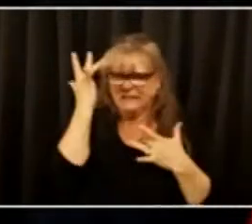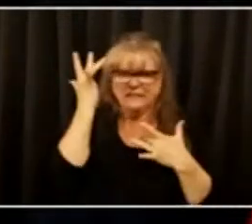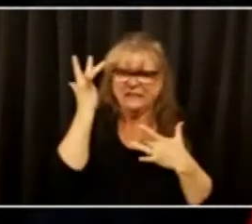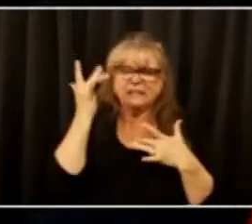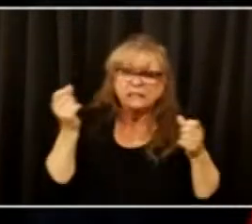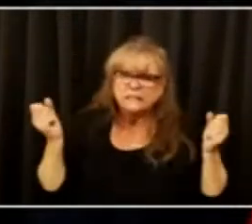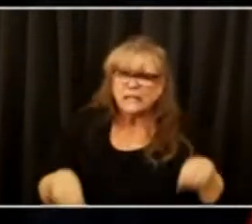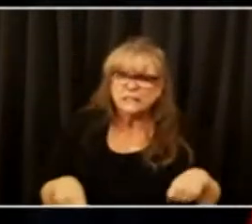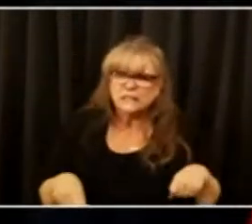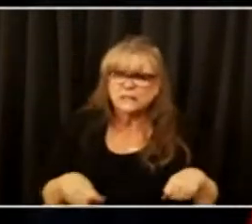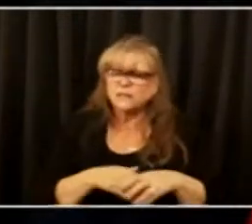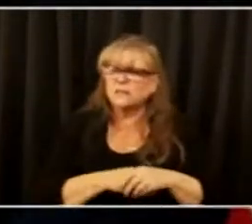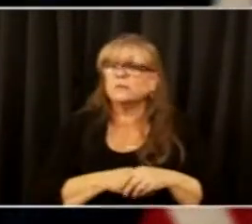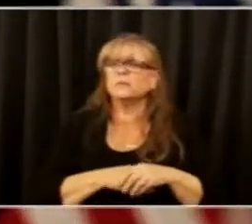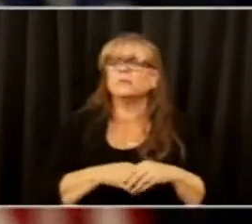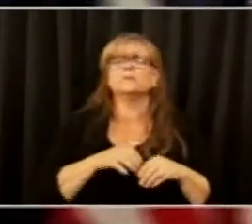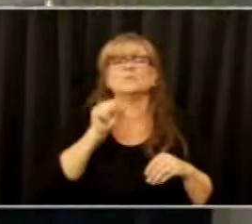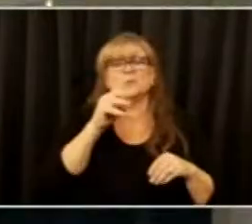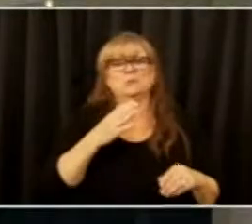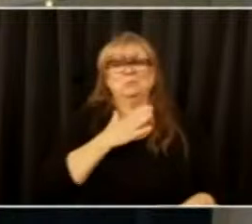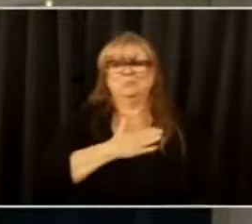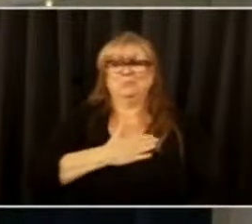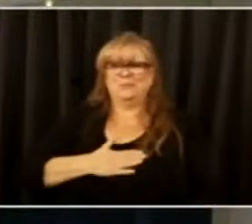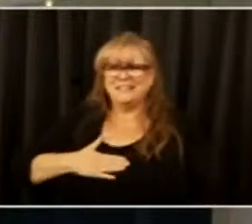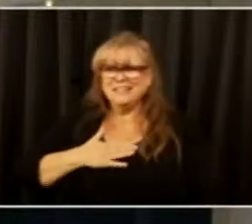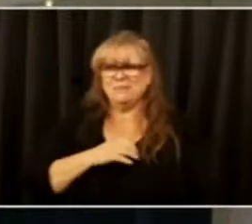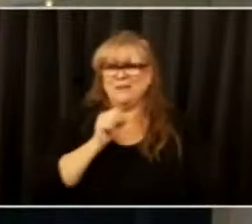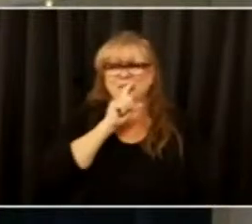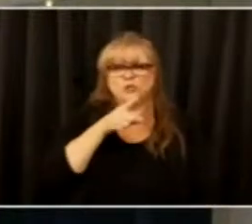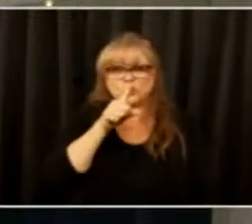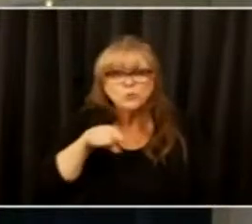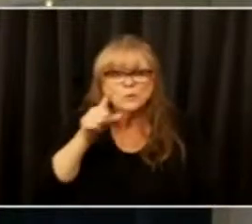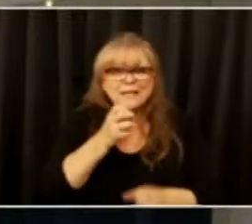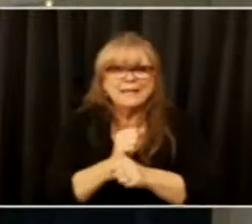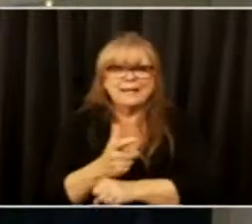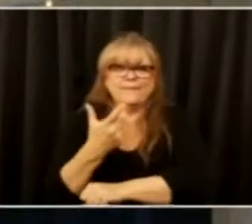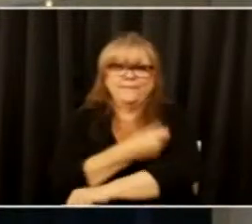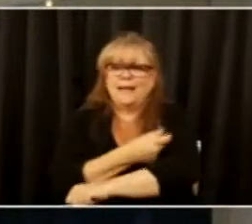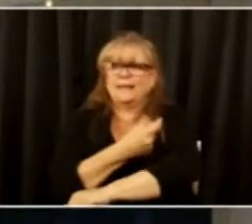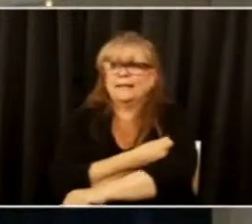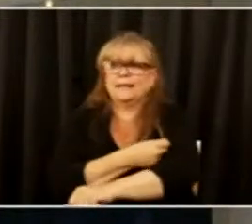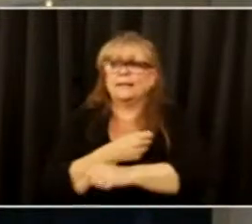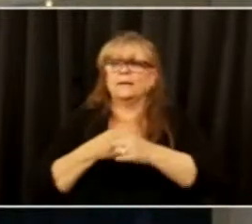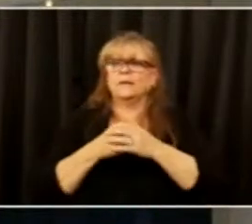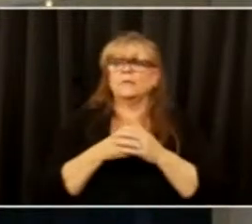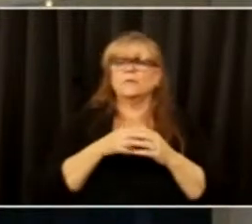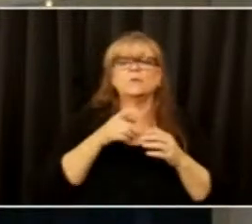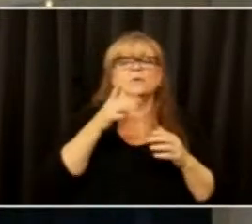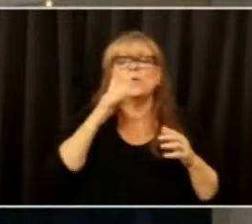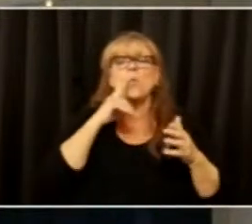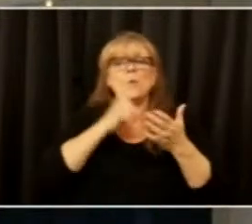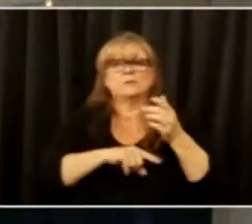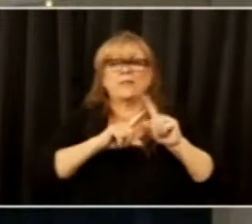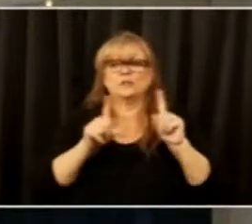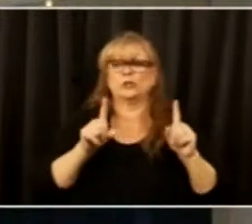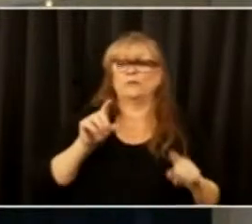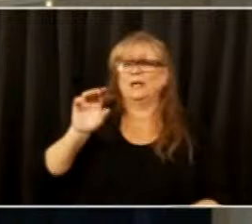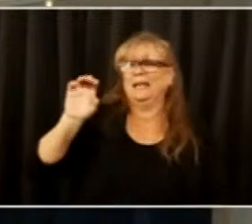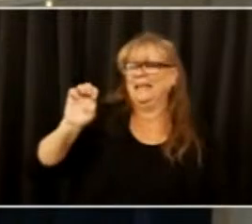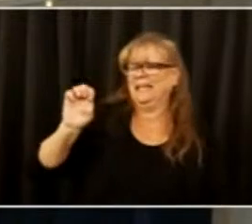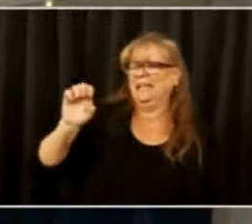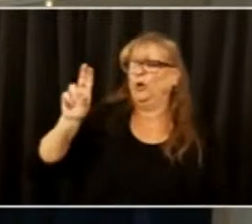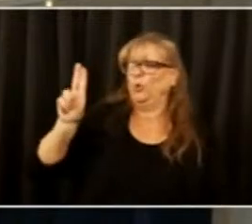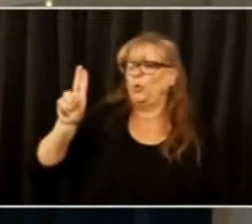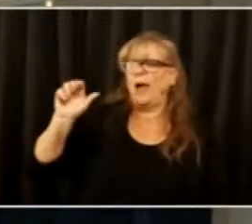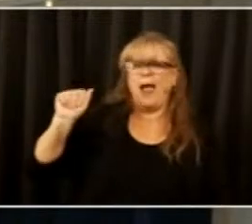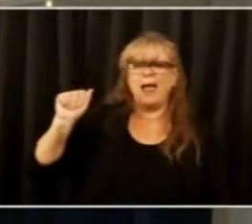be sure you're getting vaccinated. Dr. Rao, another question I get is, what's the difference between EUA and FDA approved, and what does that